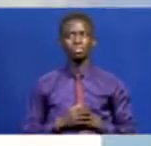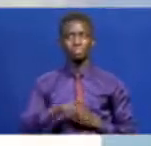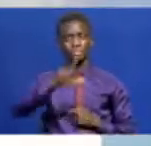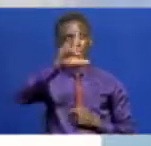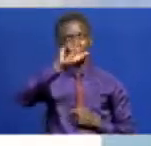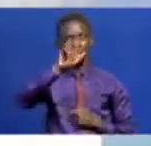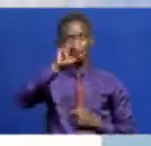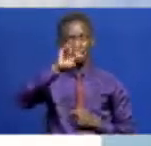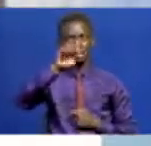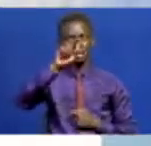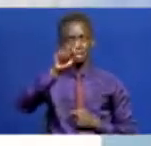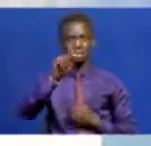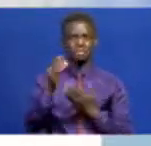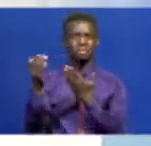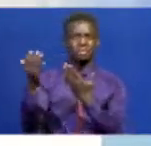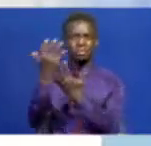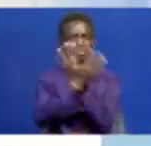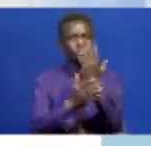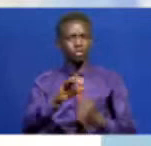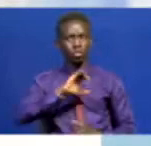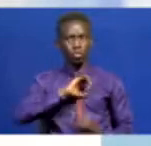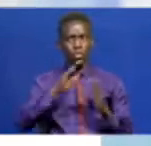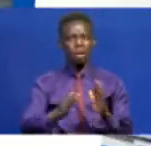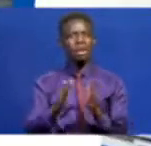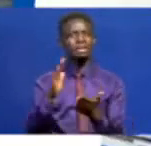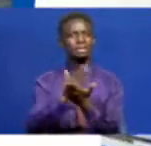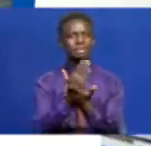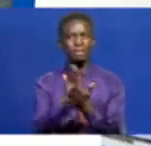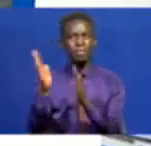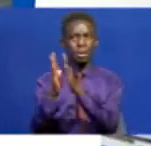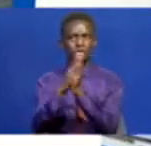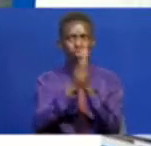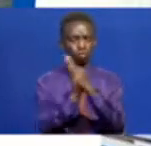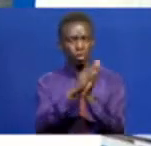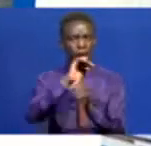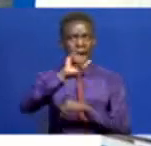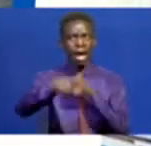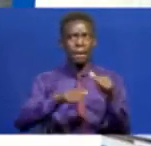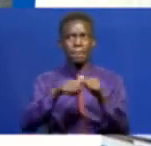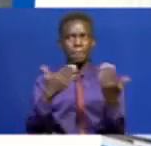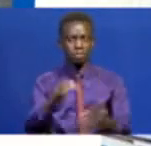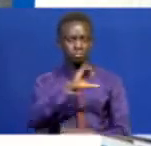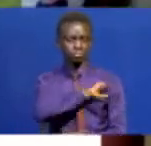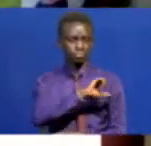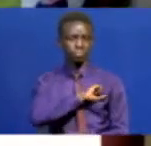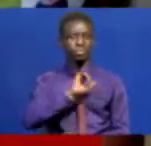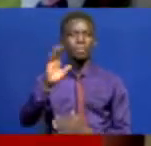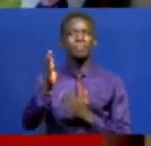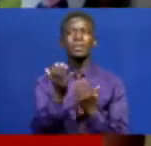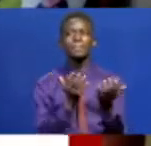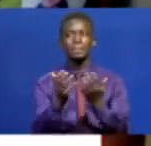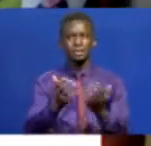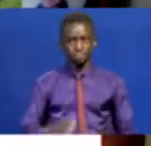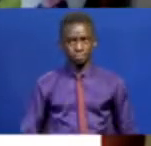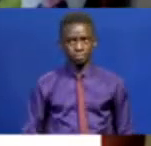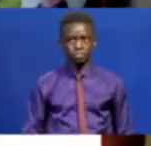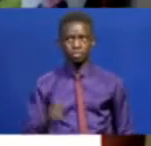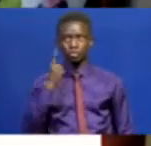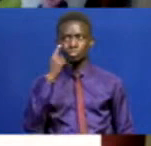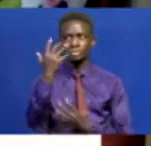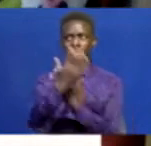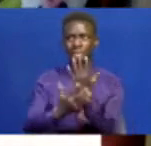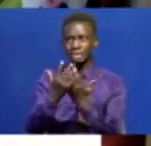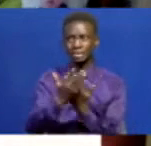Lynette, a cyber cafe owner, shares her perspective about the resilience of her business. My cyber cafe has not